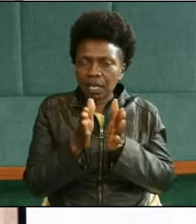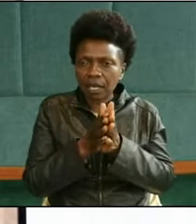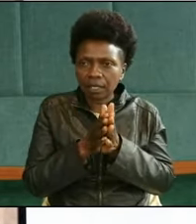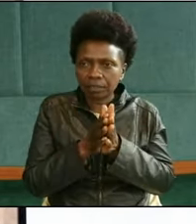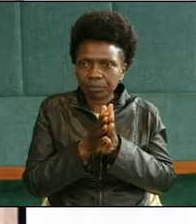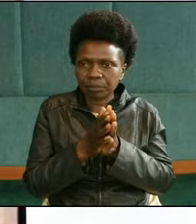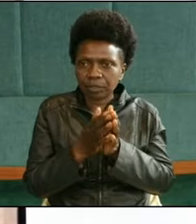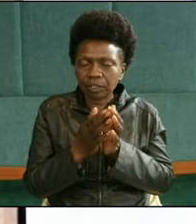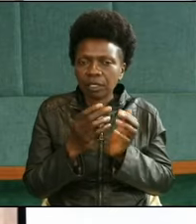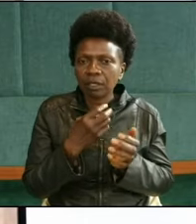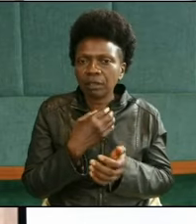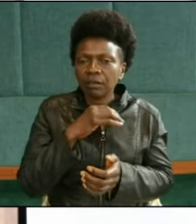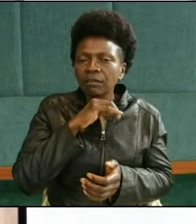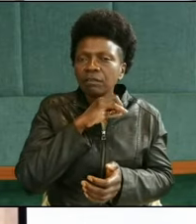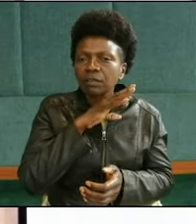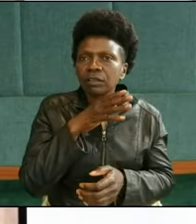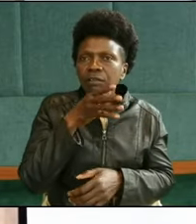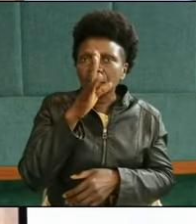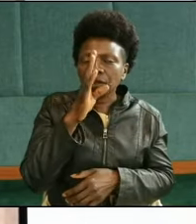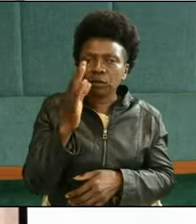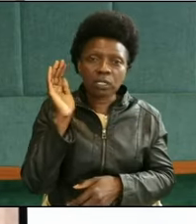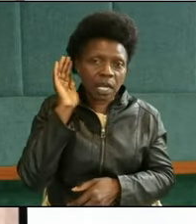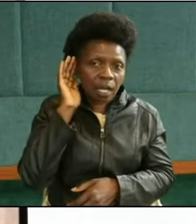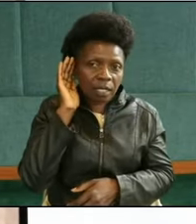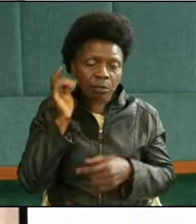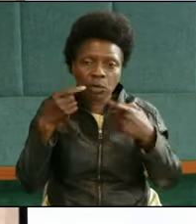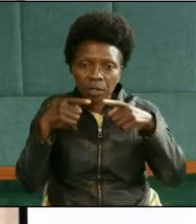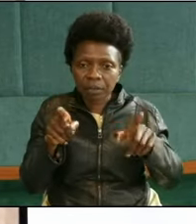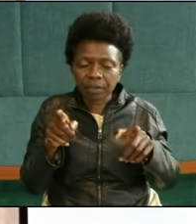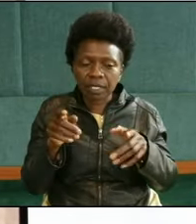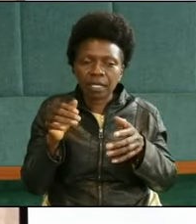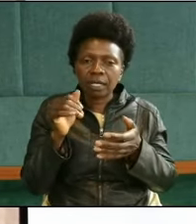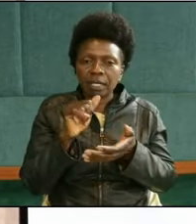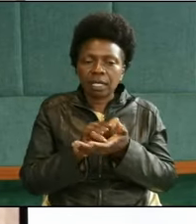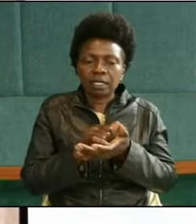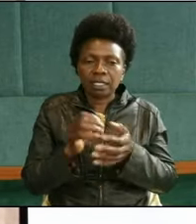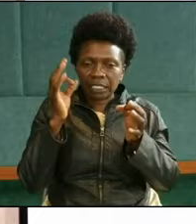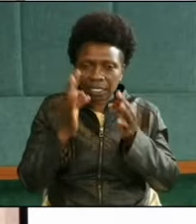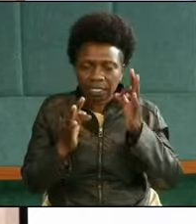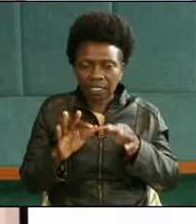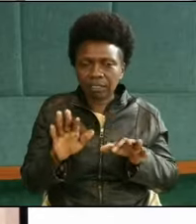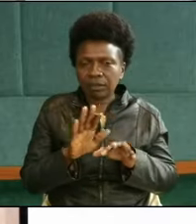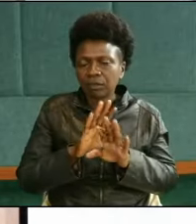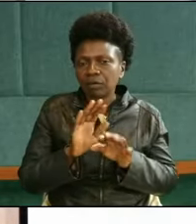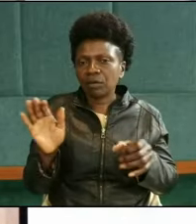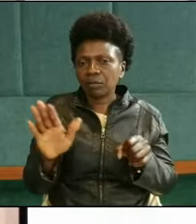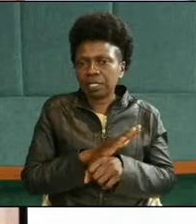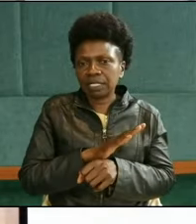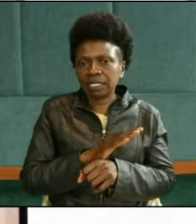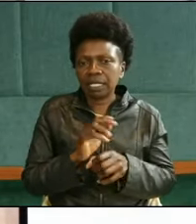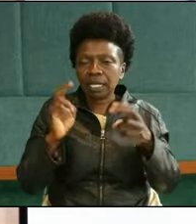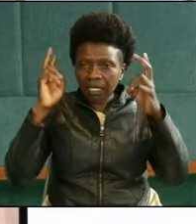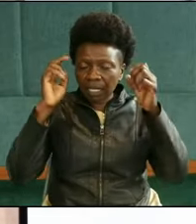and the voice of God was heard proclaiming that justice is satisfied, Satan